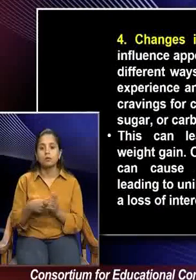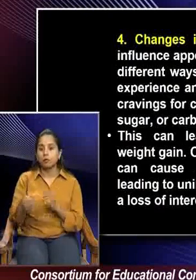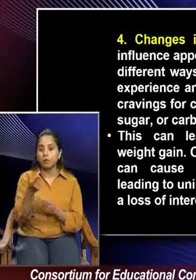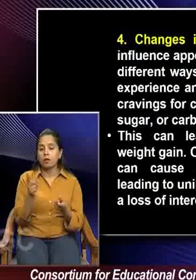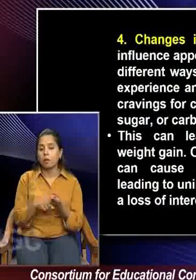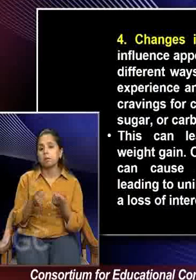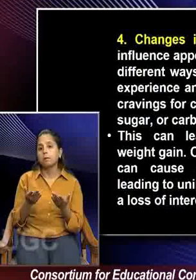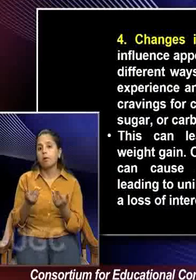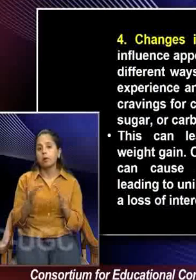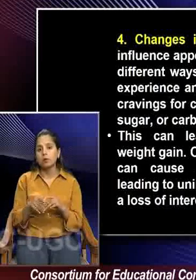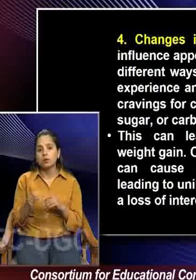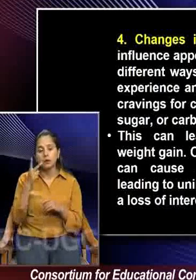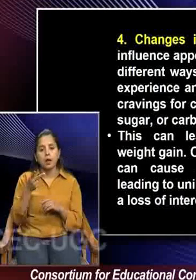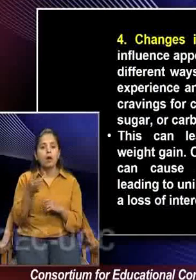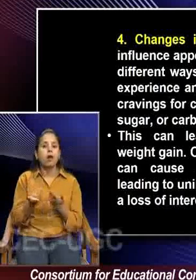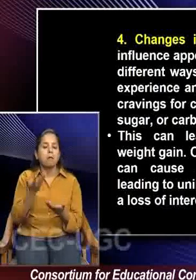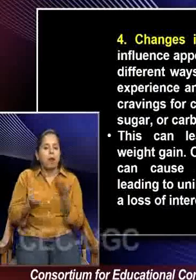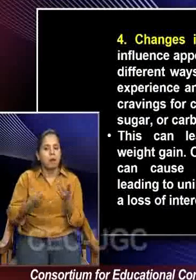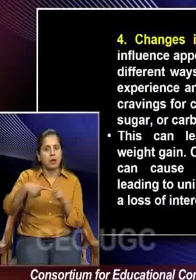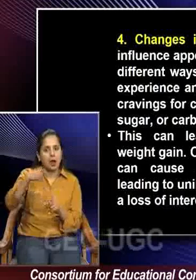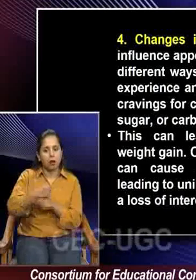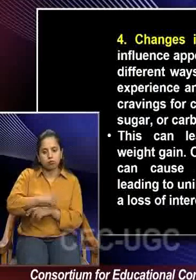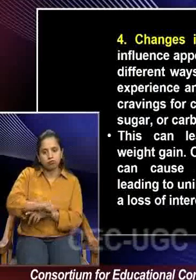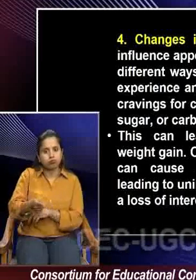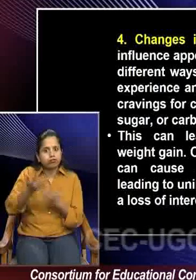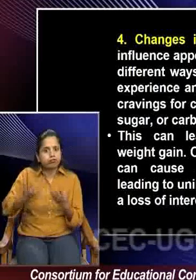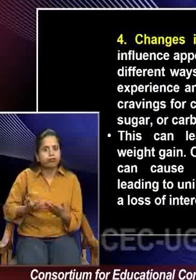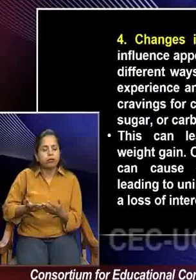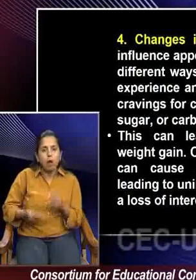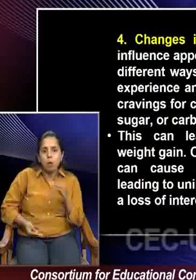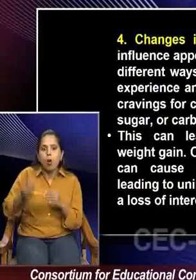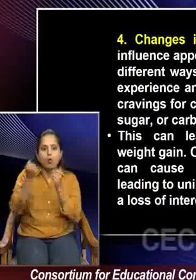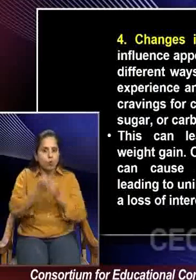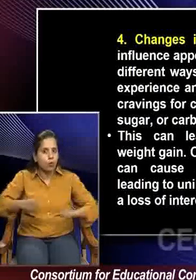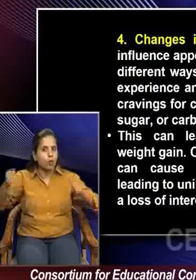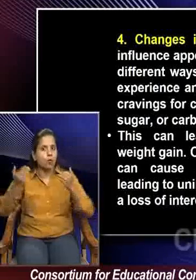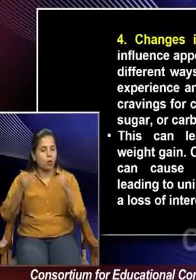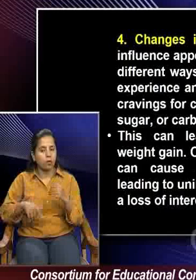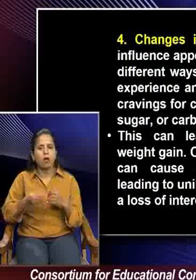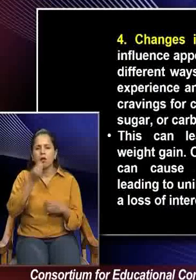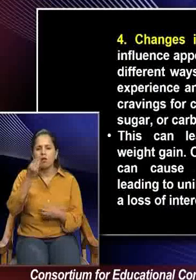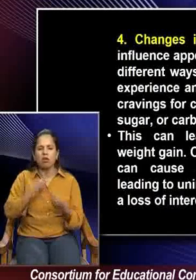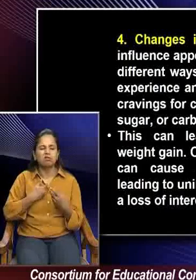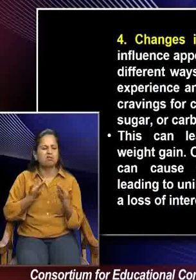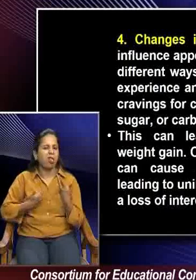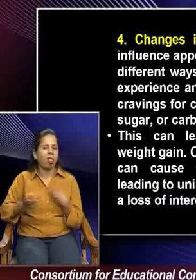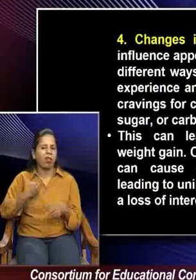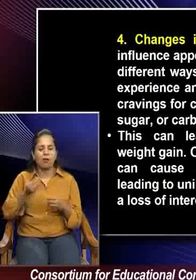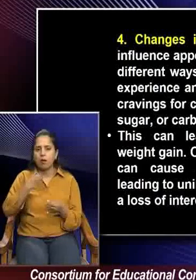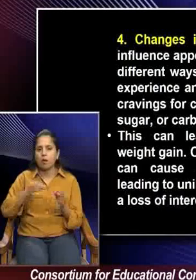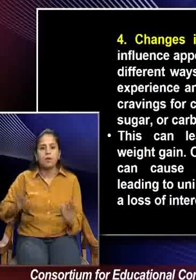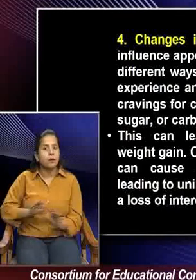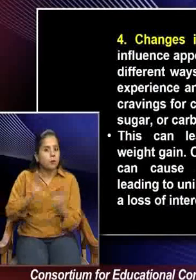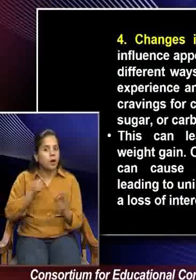lead to a weight gain and also decreased appetite, which can lead